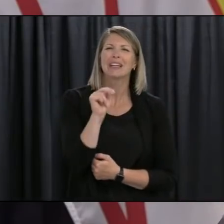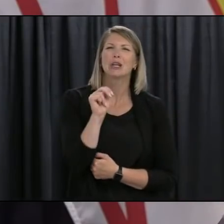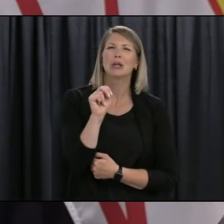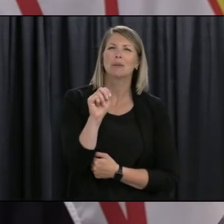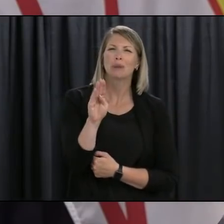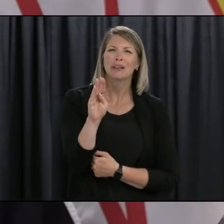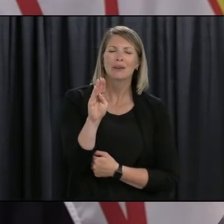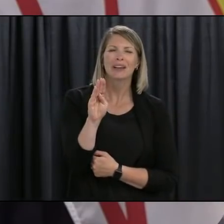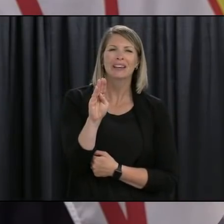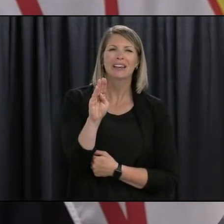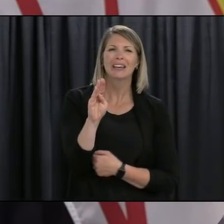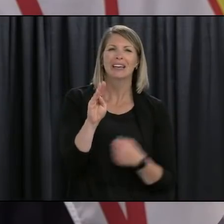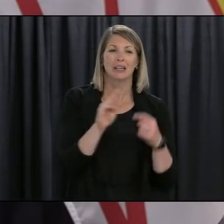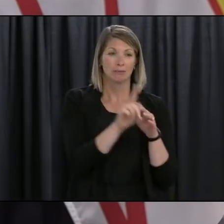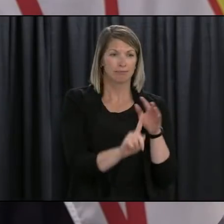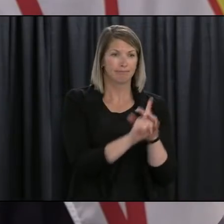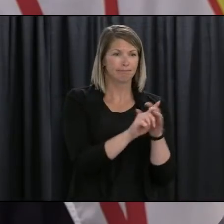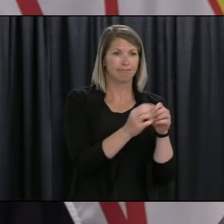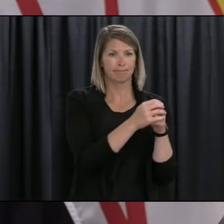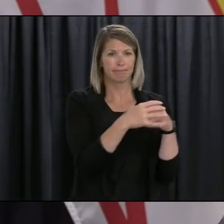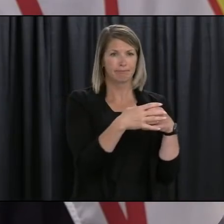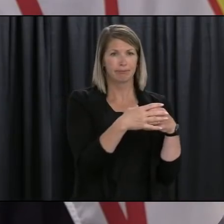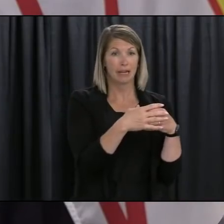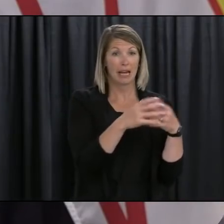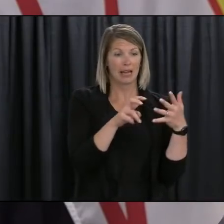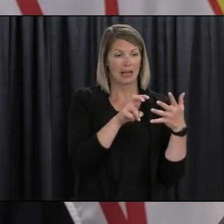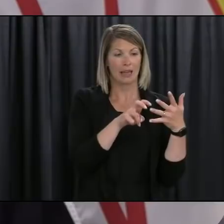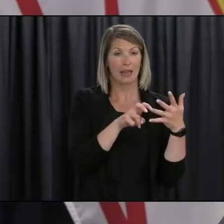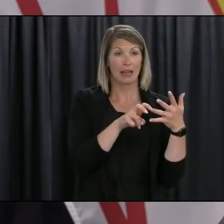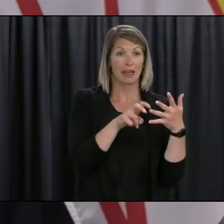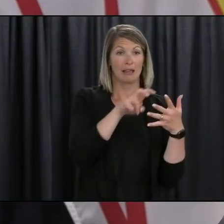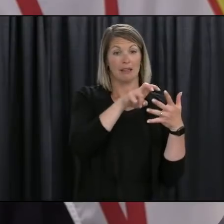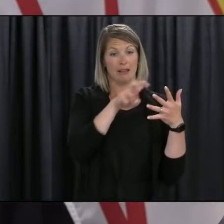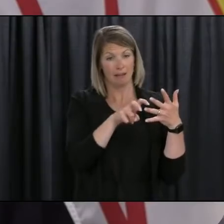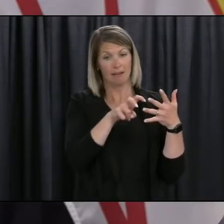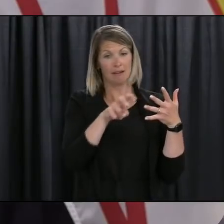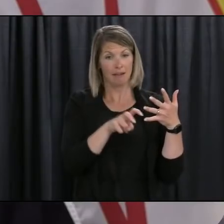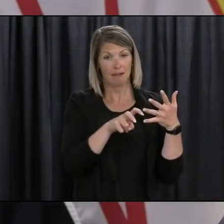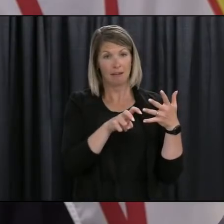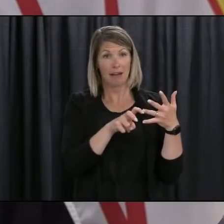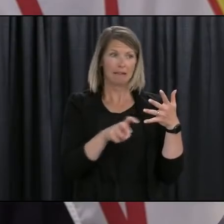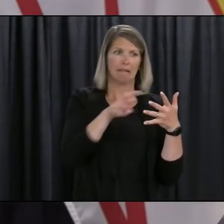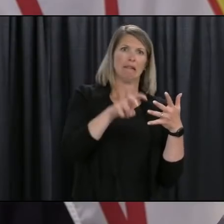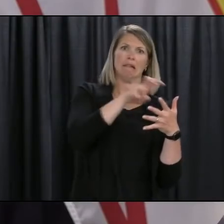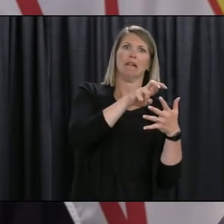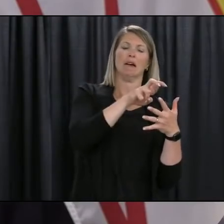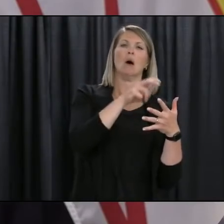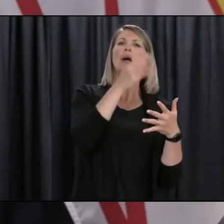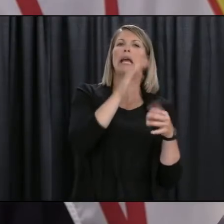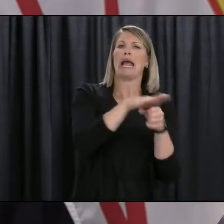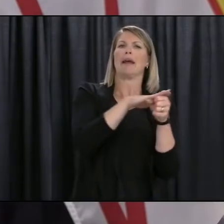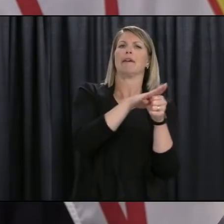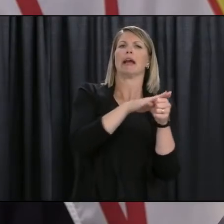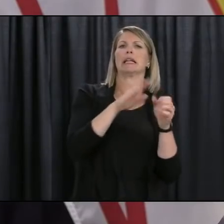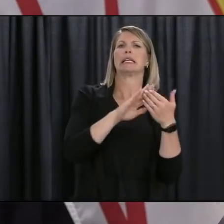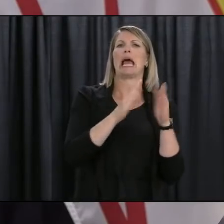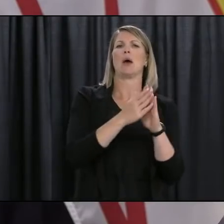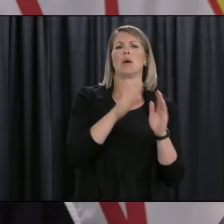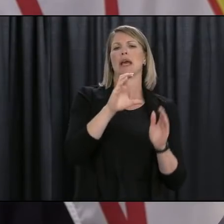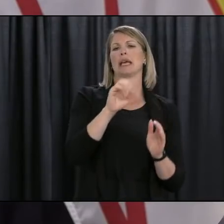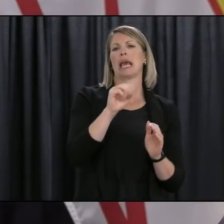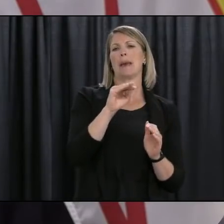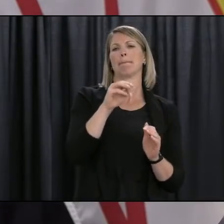a region and actually move from one phase back to another phase in the Campbellton area, and they've done that successfully, and they've been able